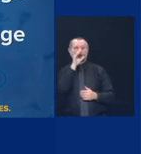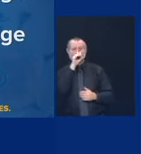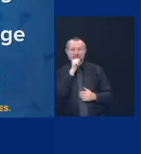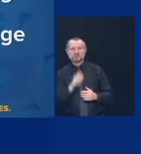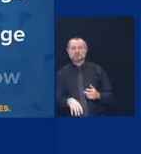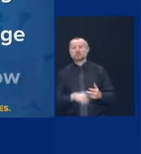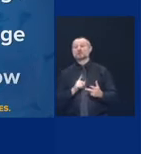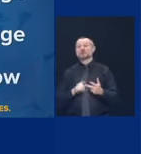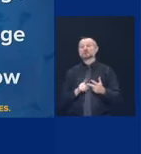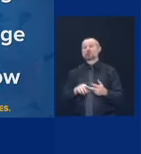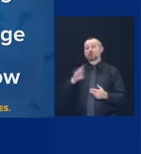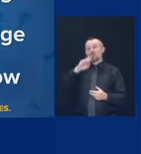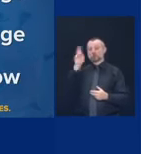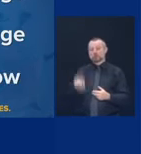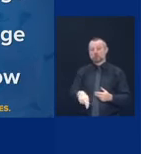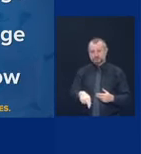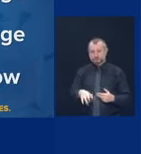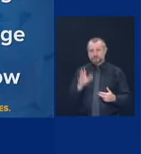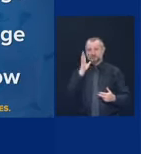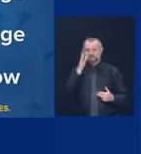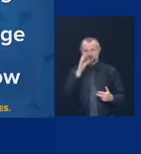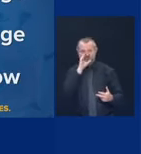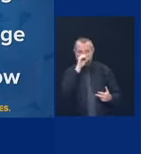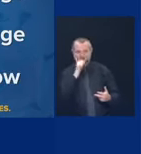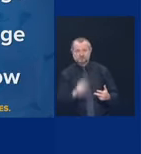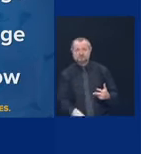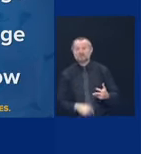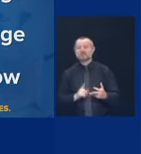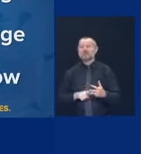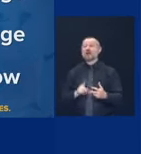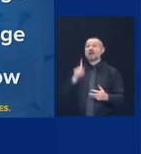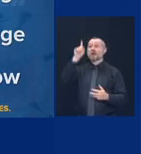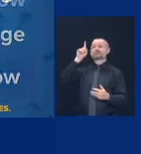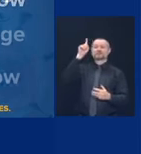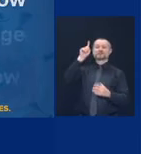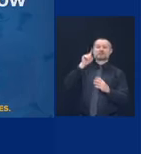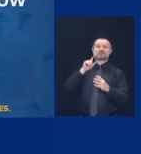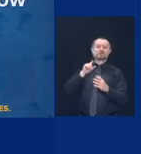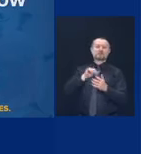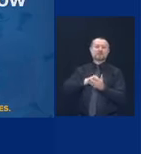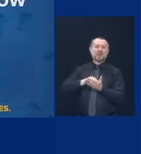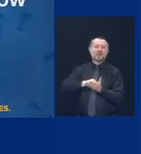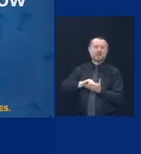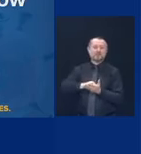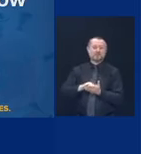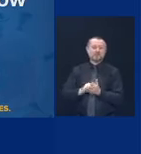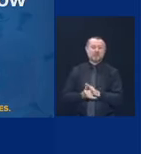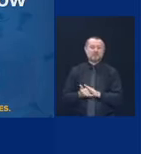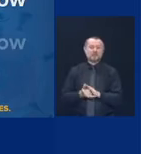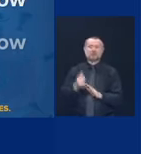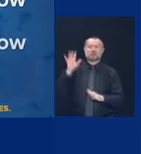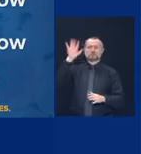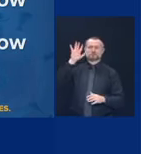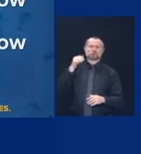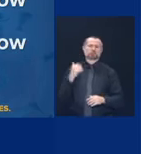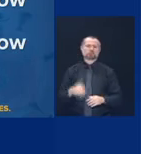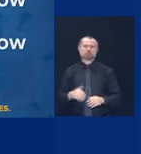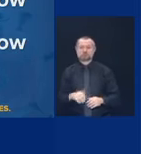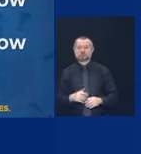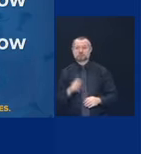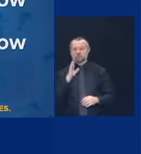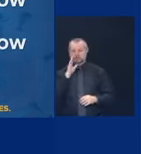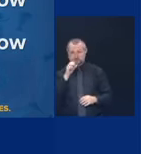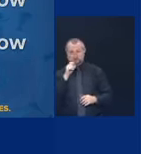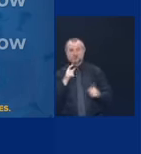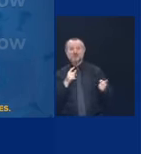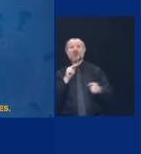Parts of the city of Rochester will go into an orange zone. Upper Manhattan will go into a yellow zone. Parts of Nassau will go into a yellow zone.